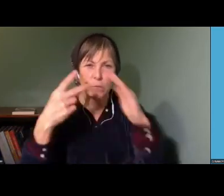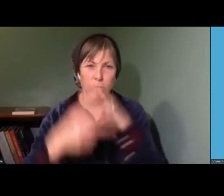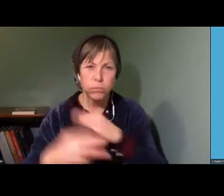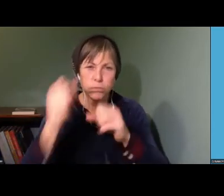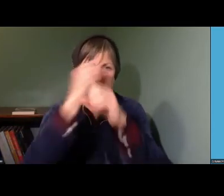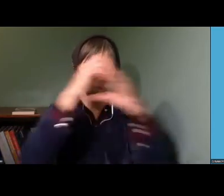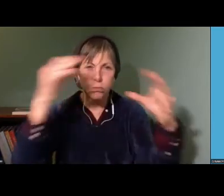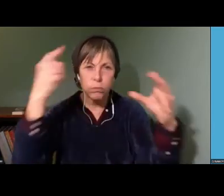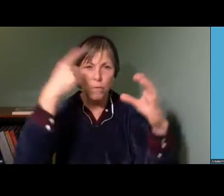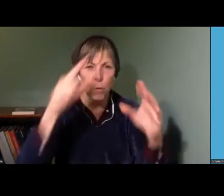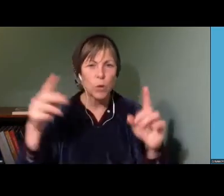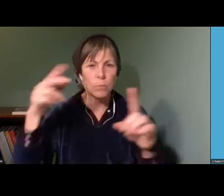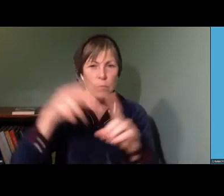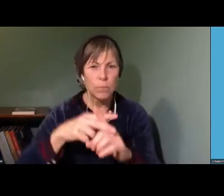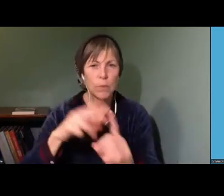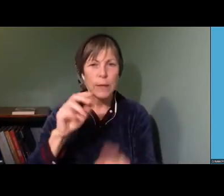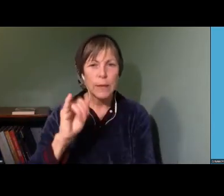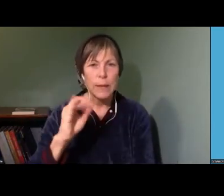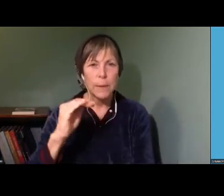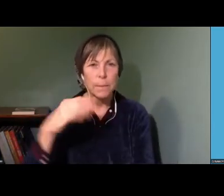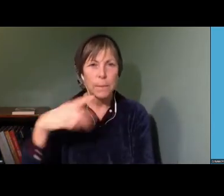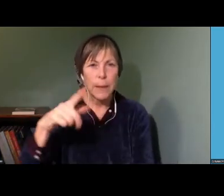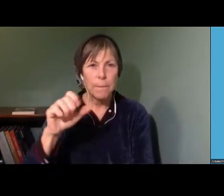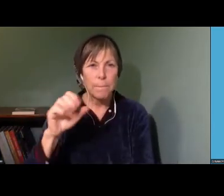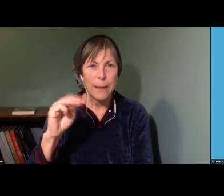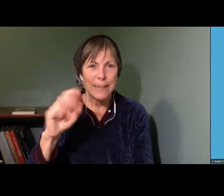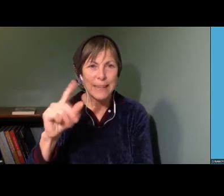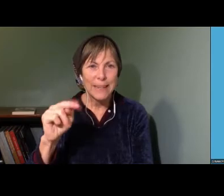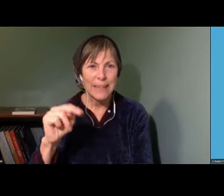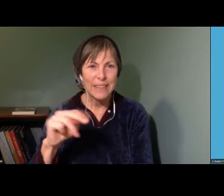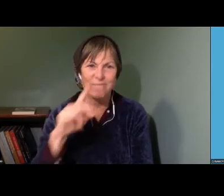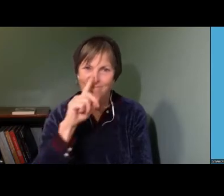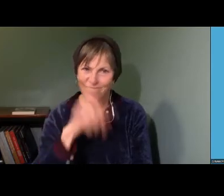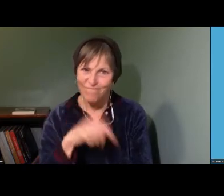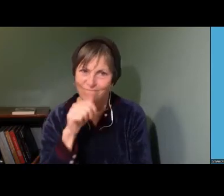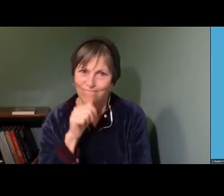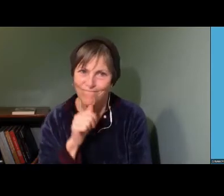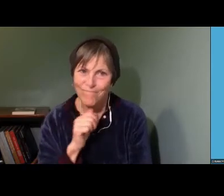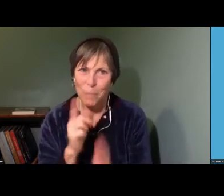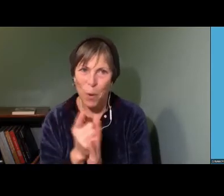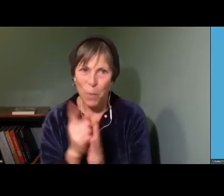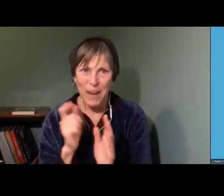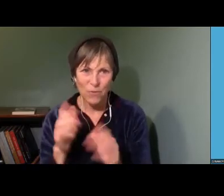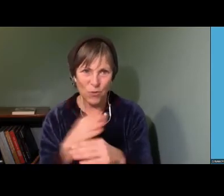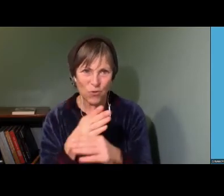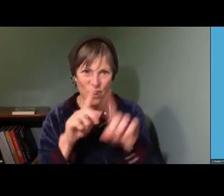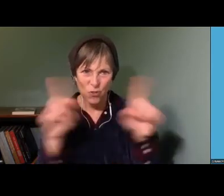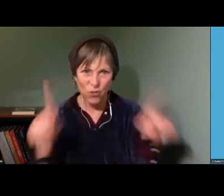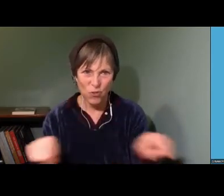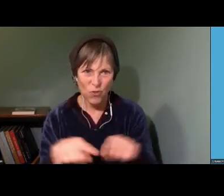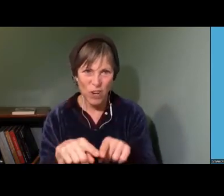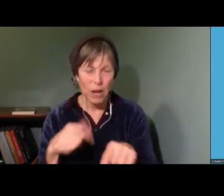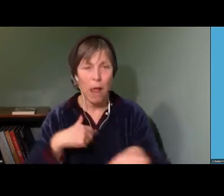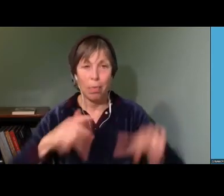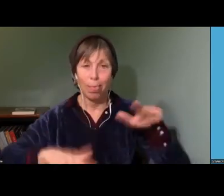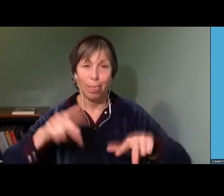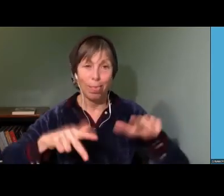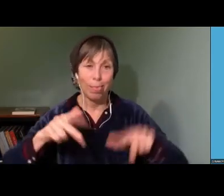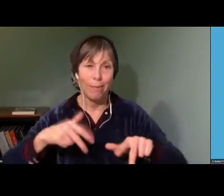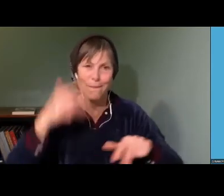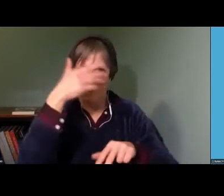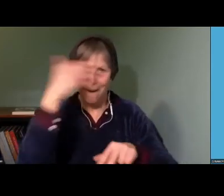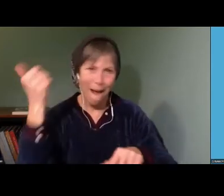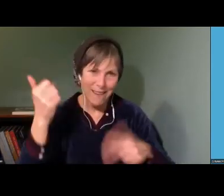uh just bear with me for just a moment as i share my screen i am like out of practice um